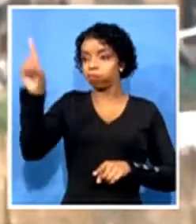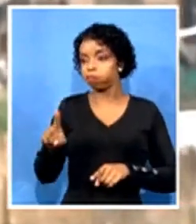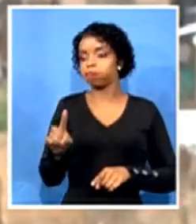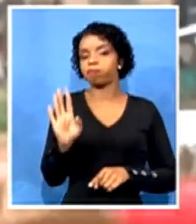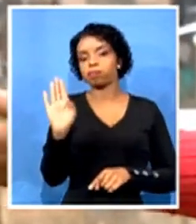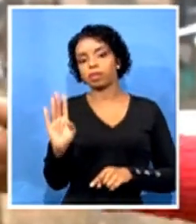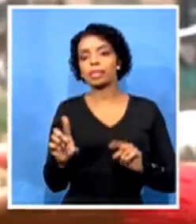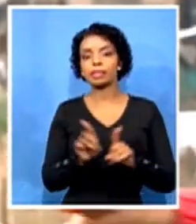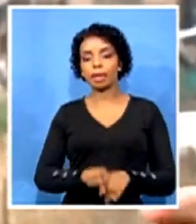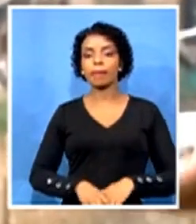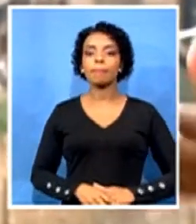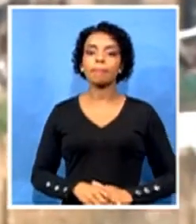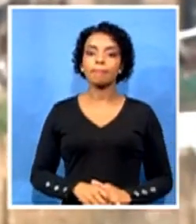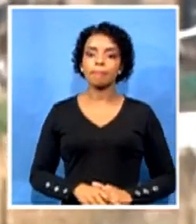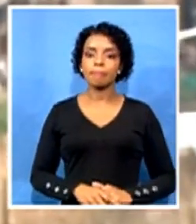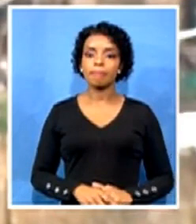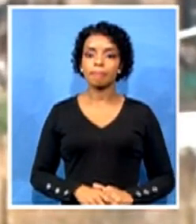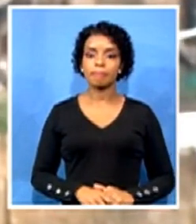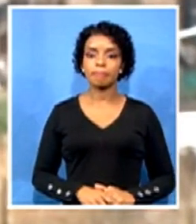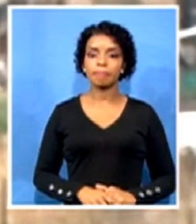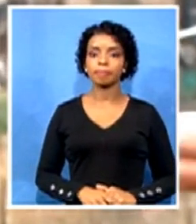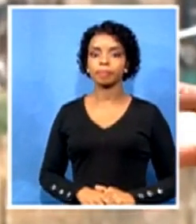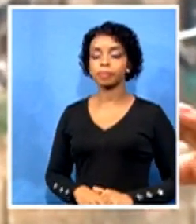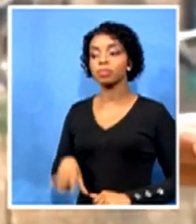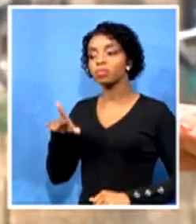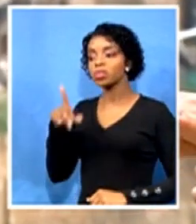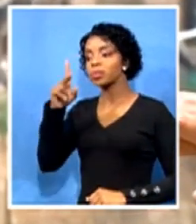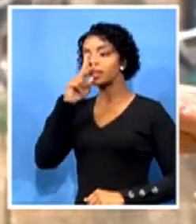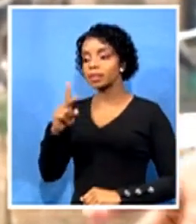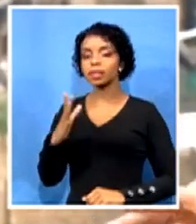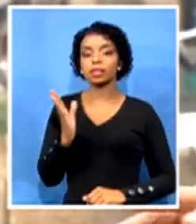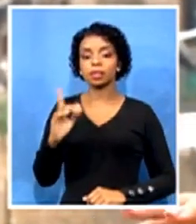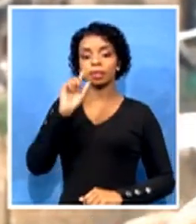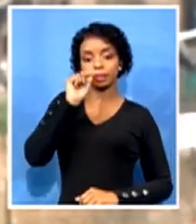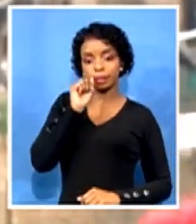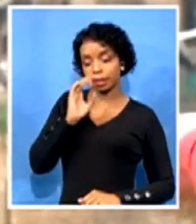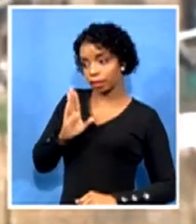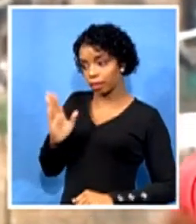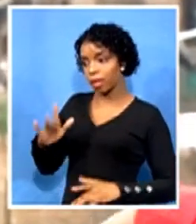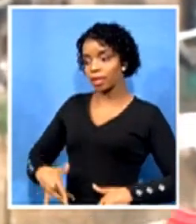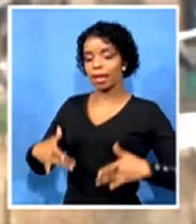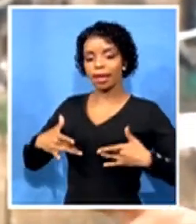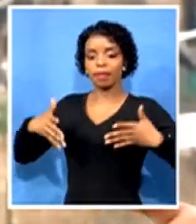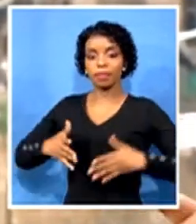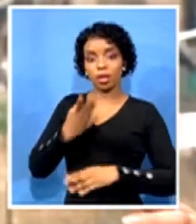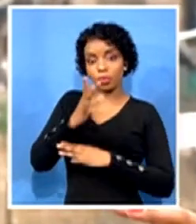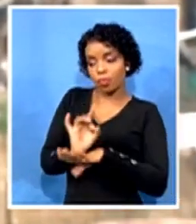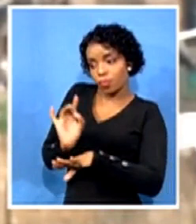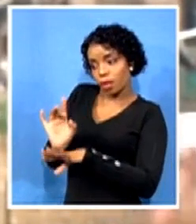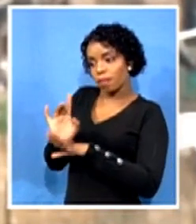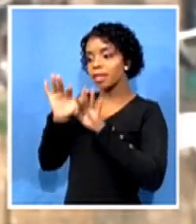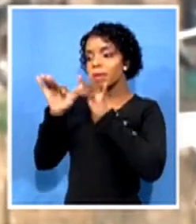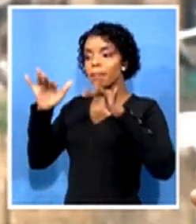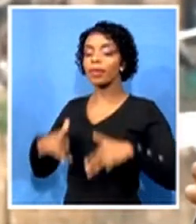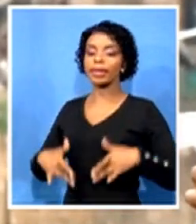know, as we see this gentleman, one of the residents that live here, what advice would you give to residents that live along the banks